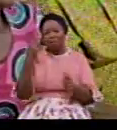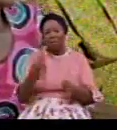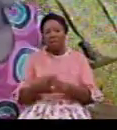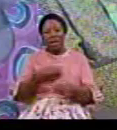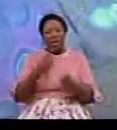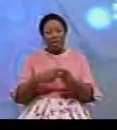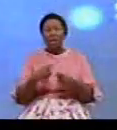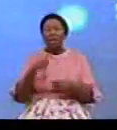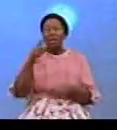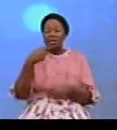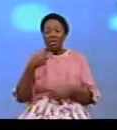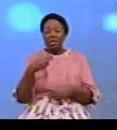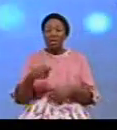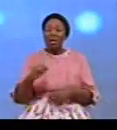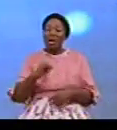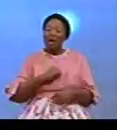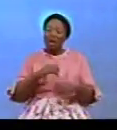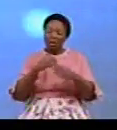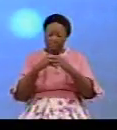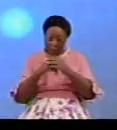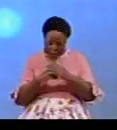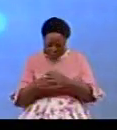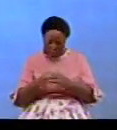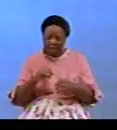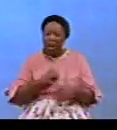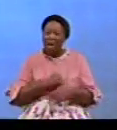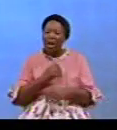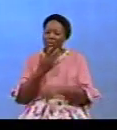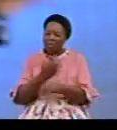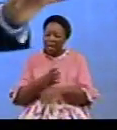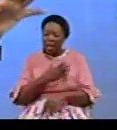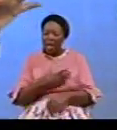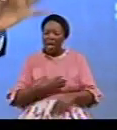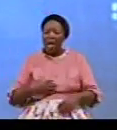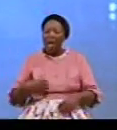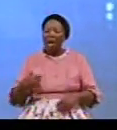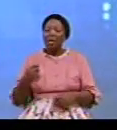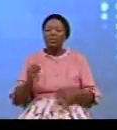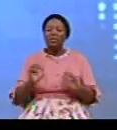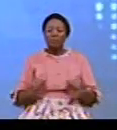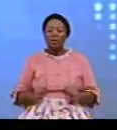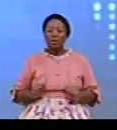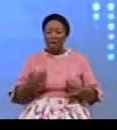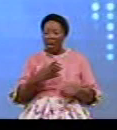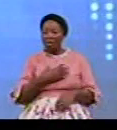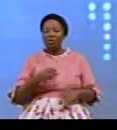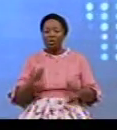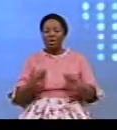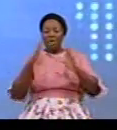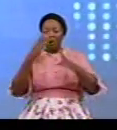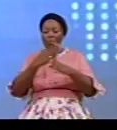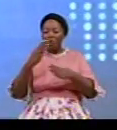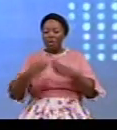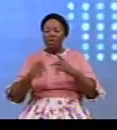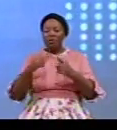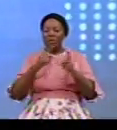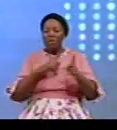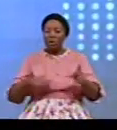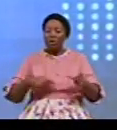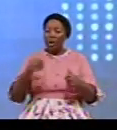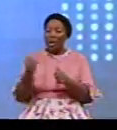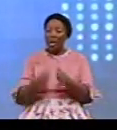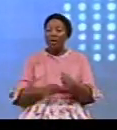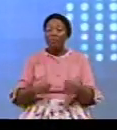of hosts. Amen. I surrender. This is your day. This is my